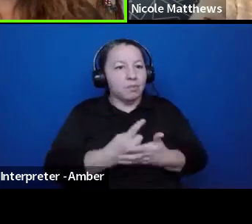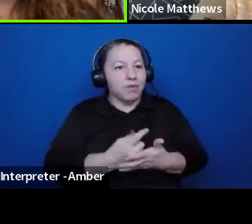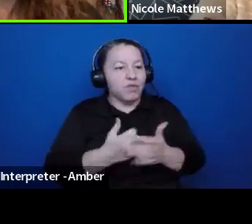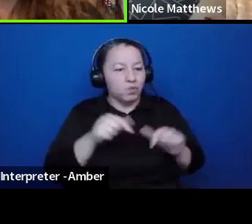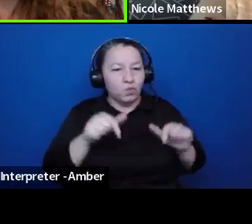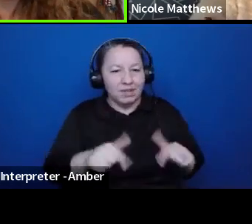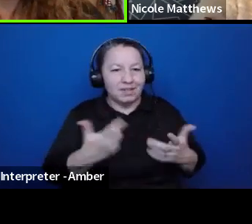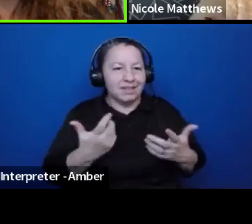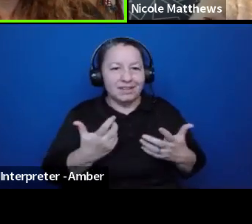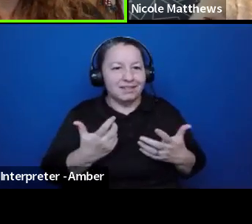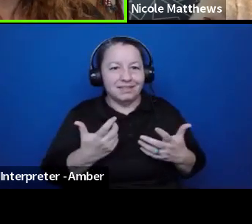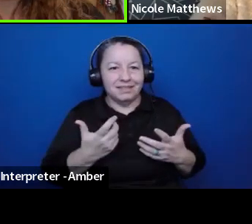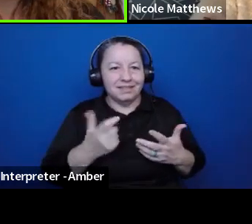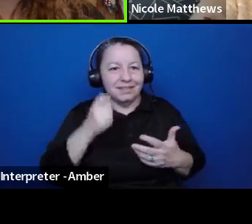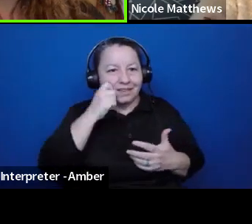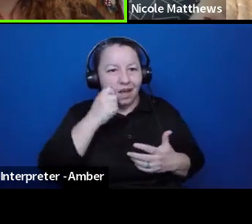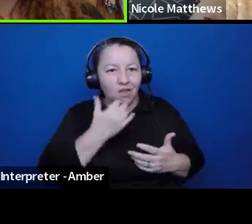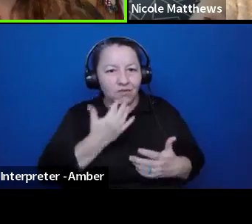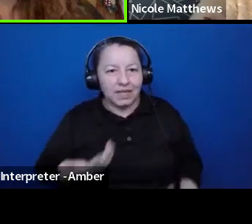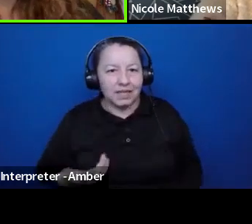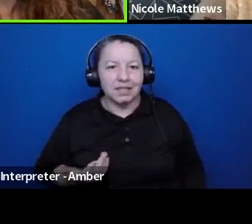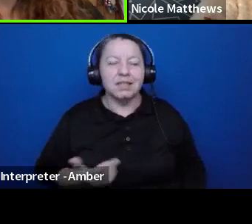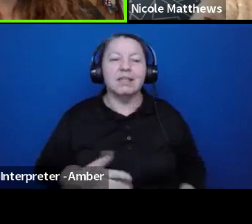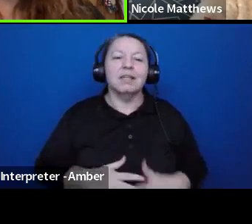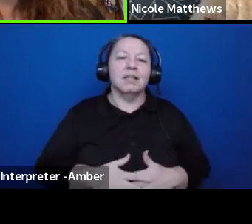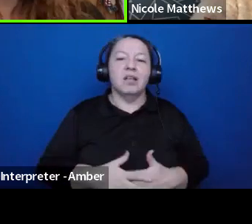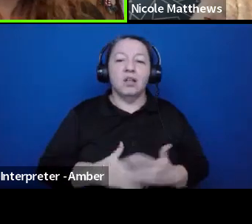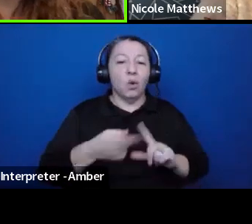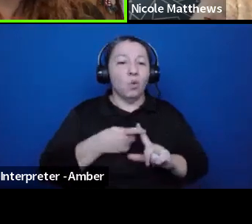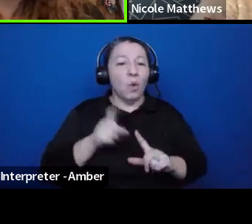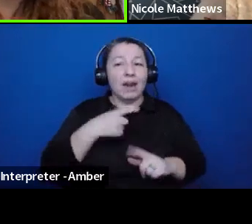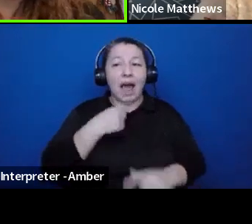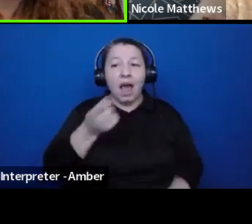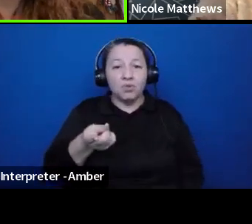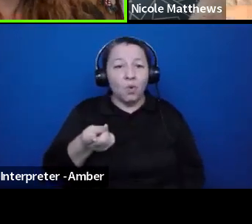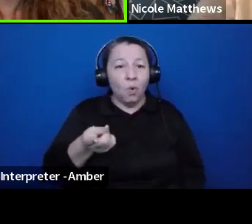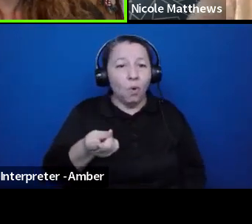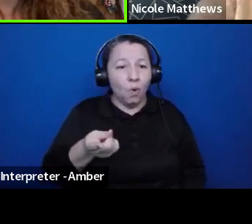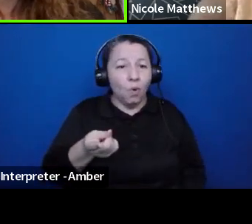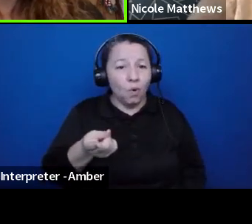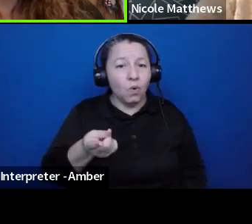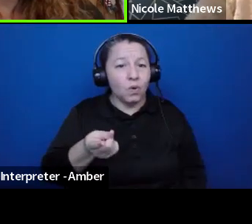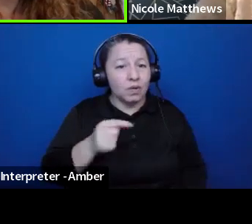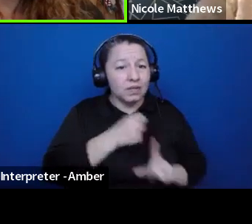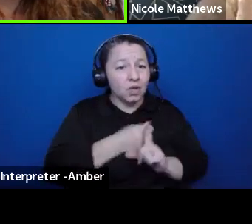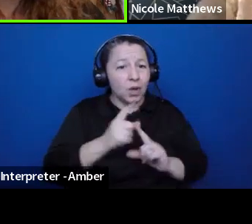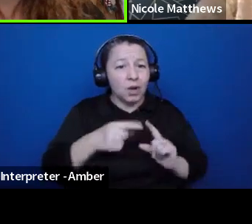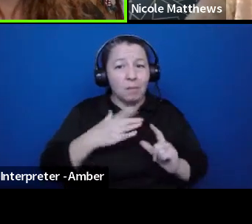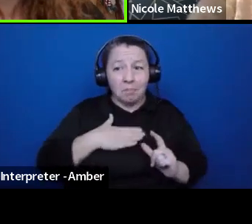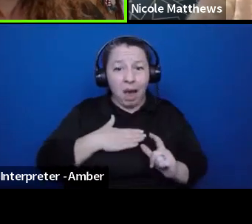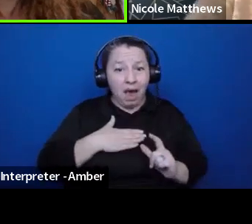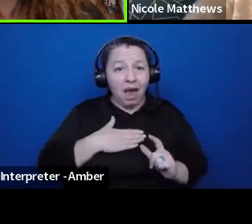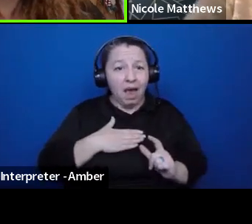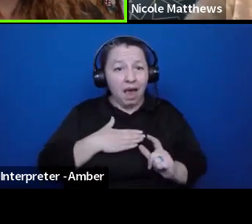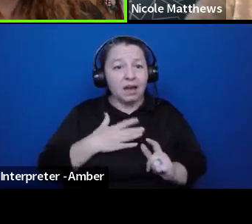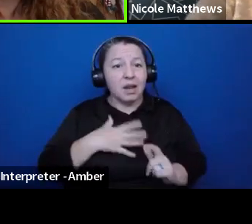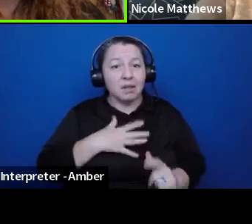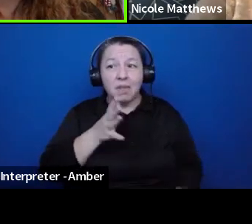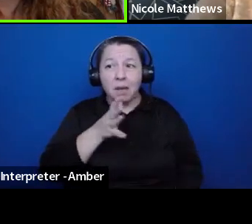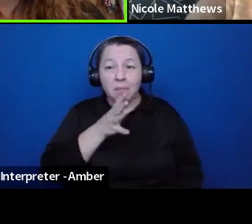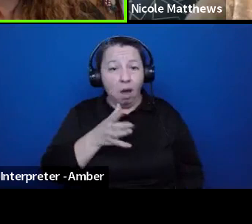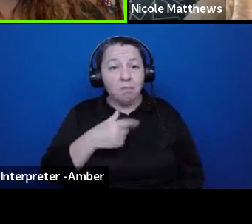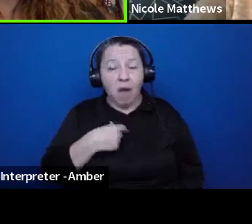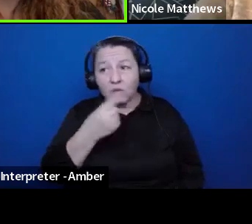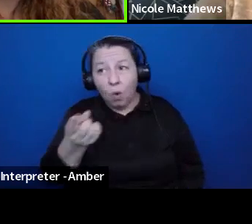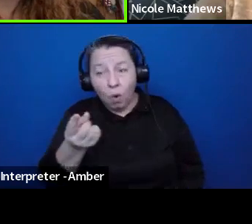when I disclosed my violence, mom believed me. The second I uttered the words, she believed me. There's a privilege that comes with